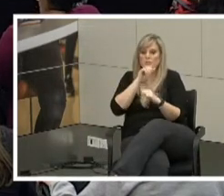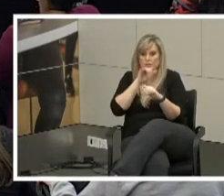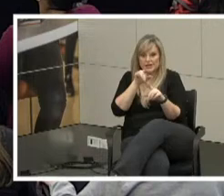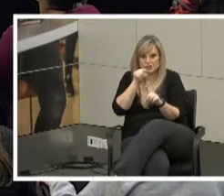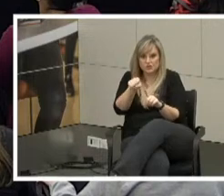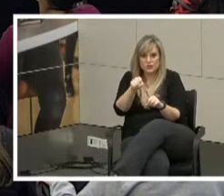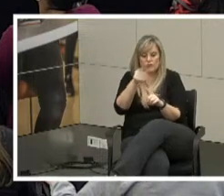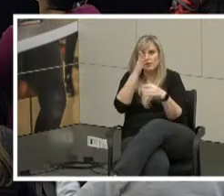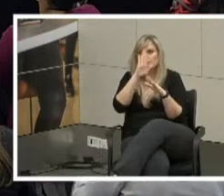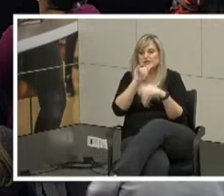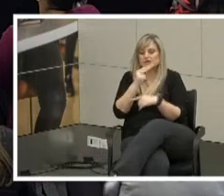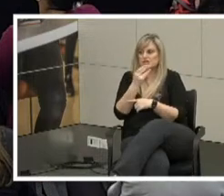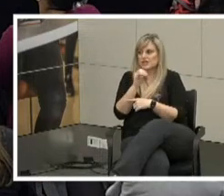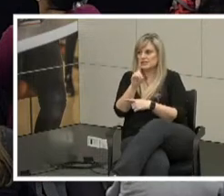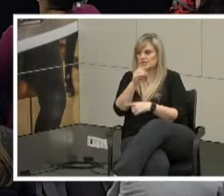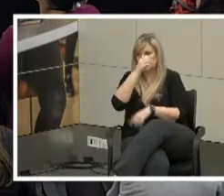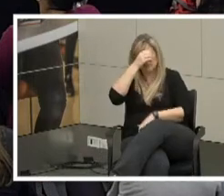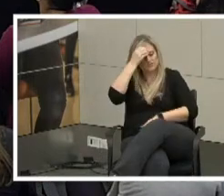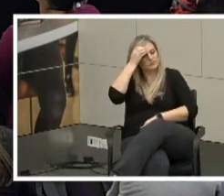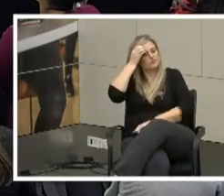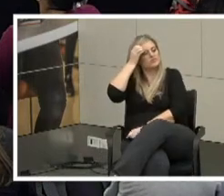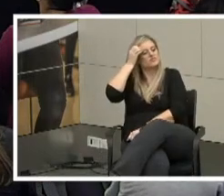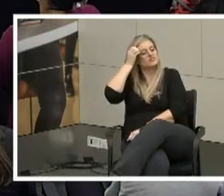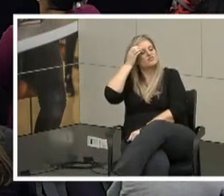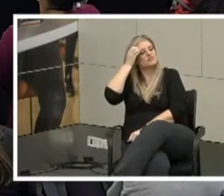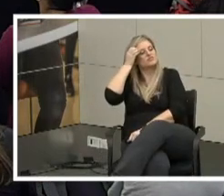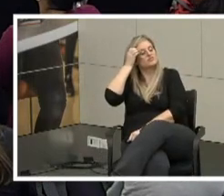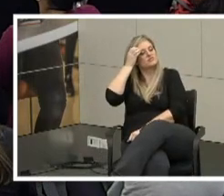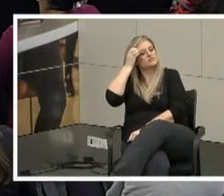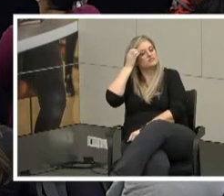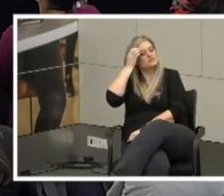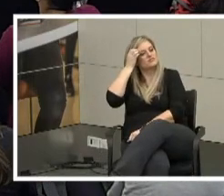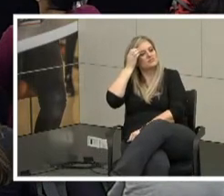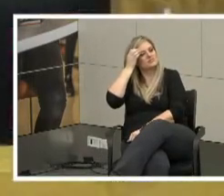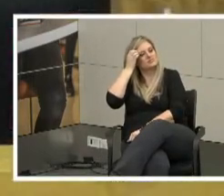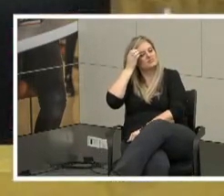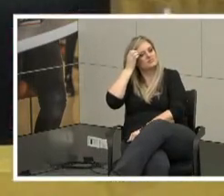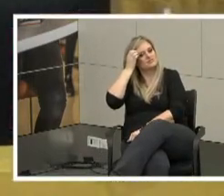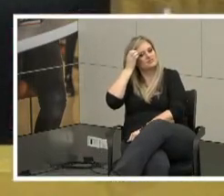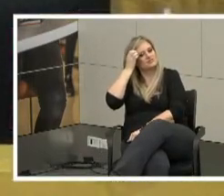people thank you